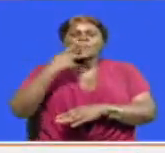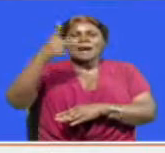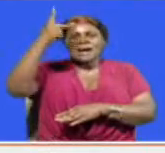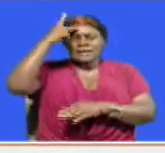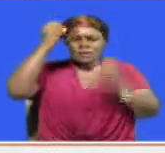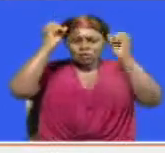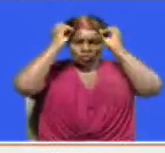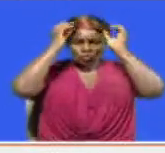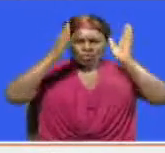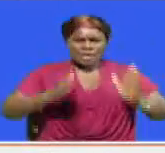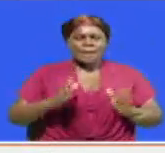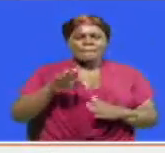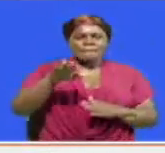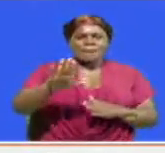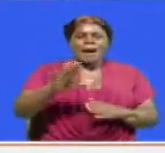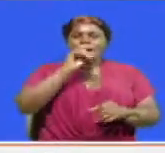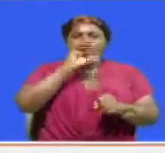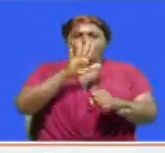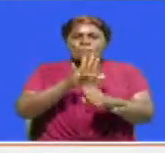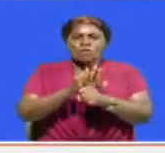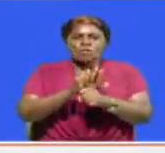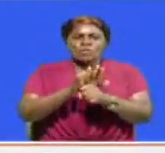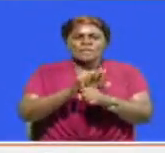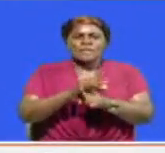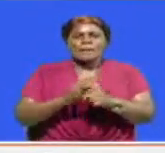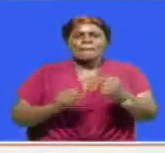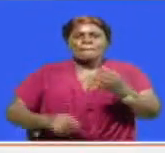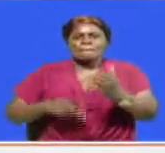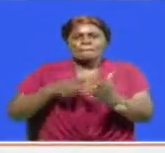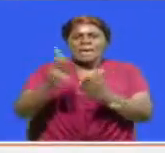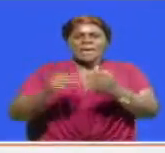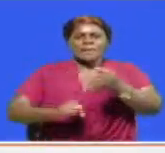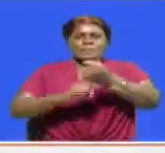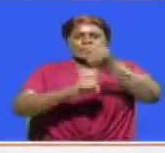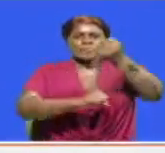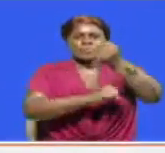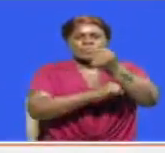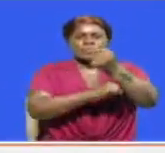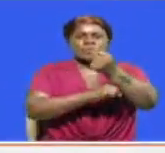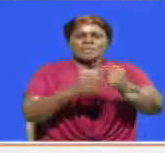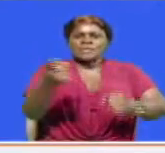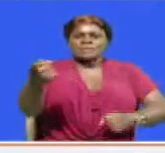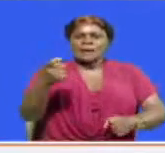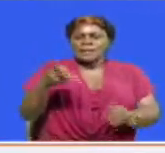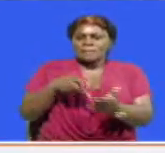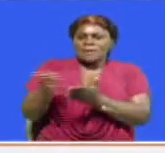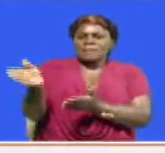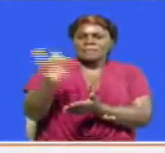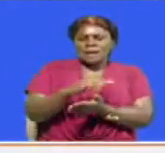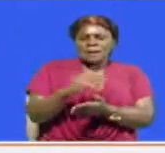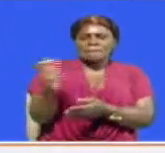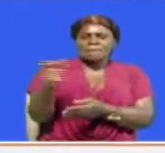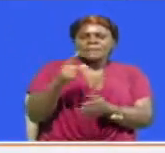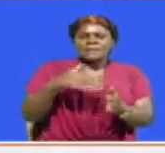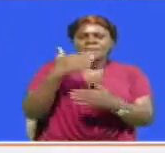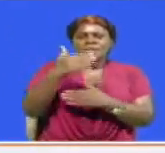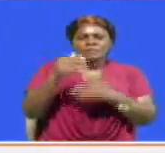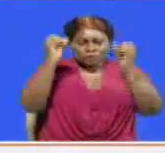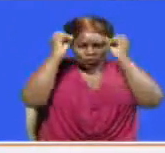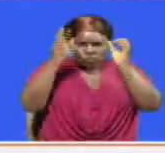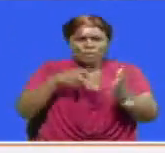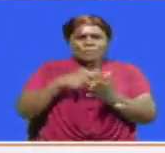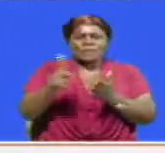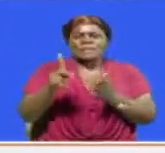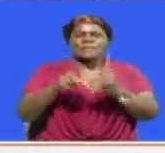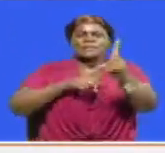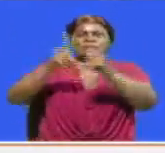and students who had been promised a paid scholarship overseas demanded a refund. This was months after the students failed